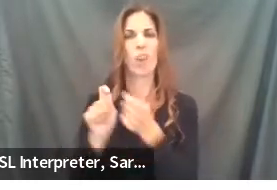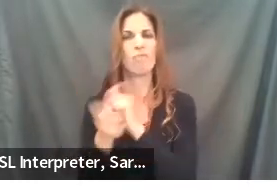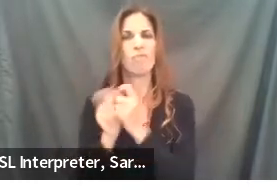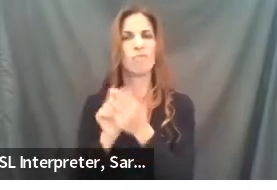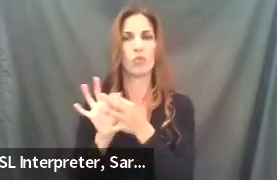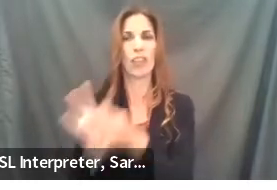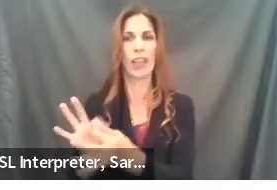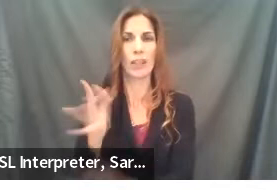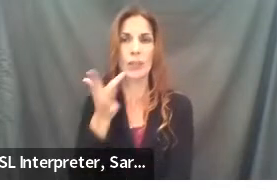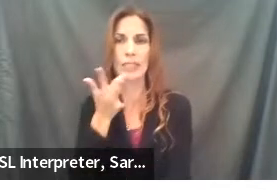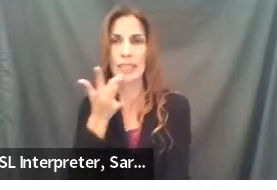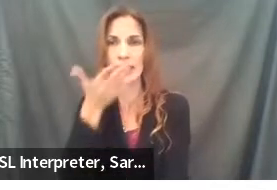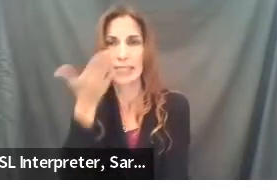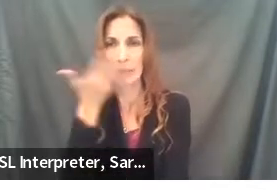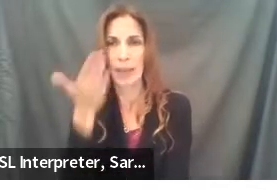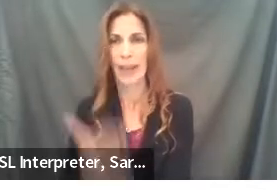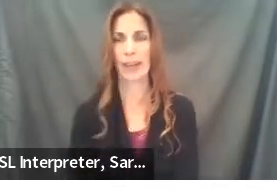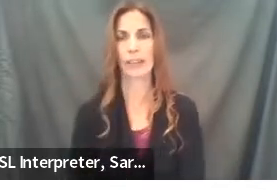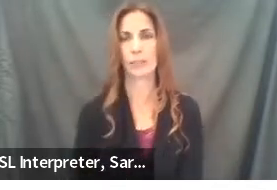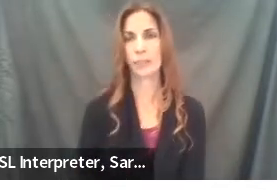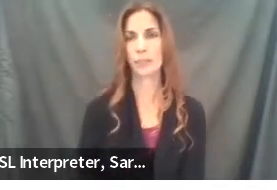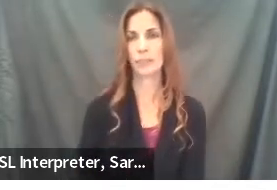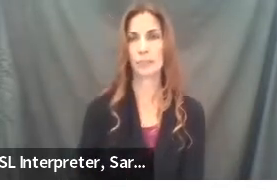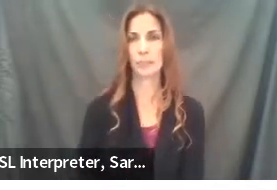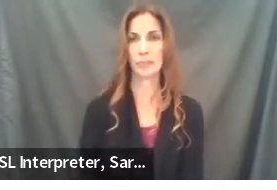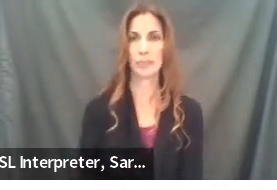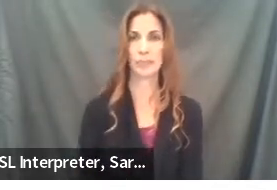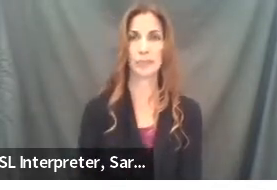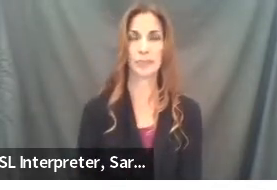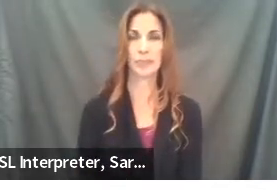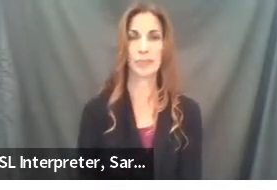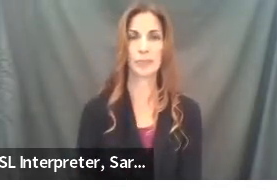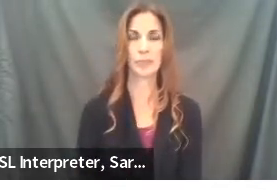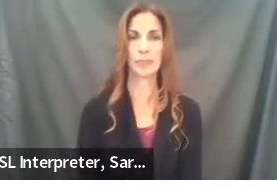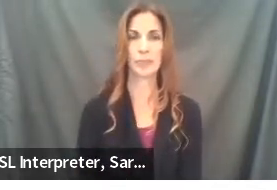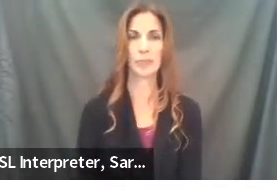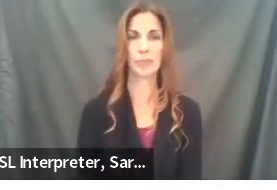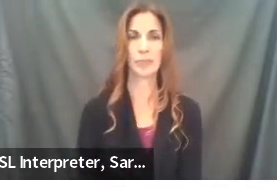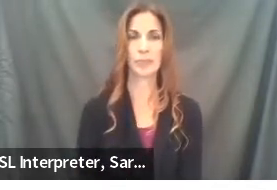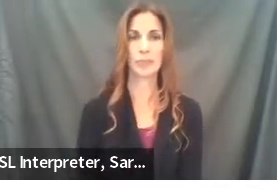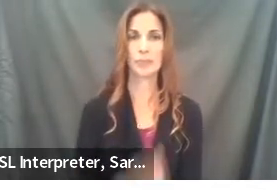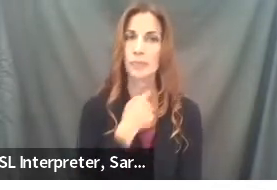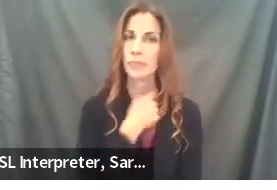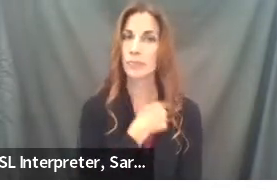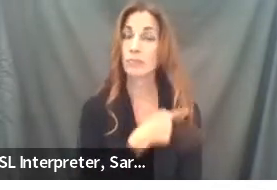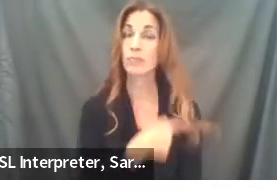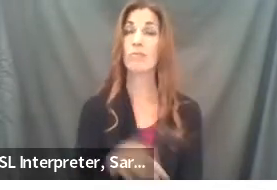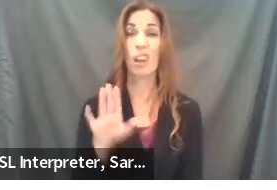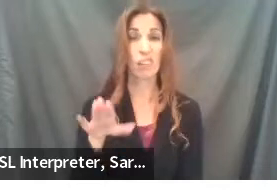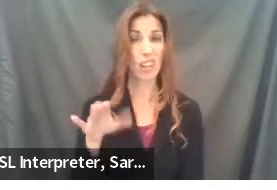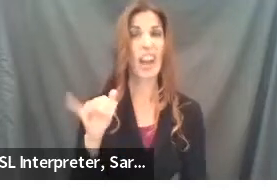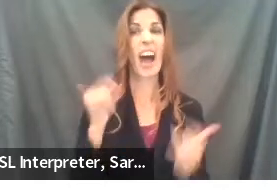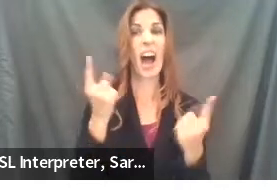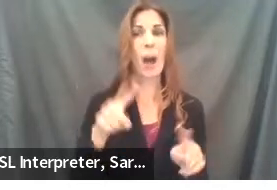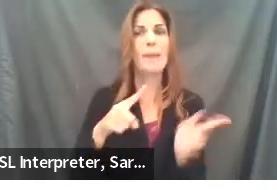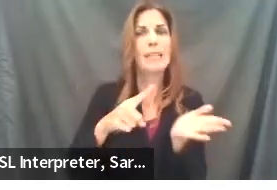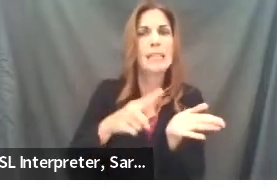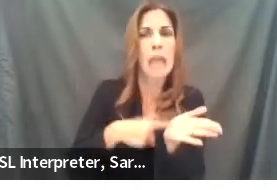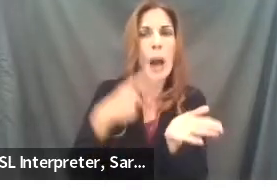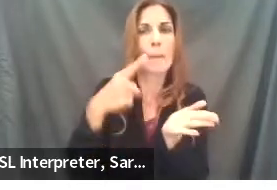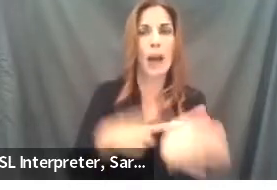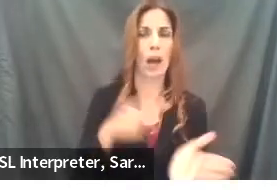It can also be presented briefly in people with the flu as well.